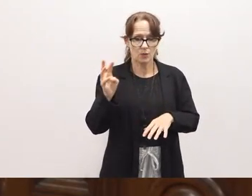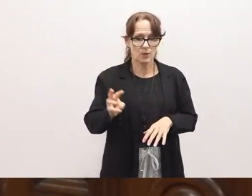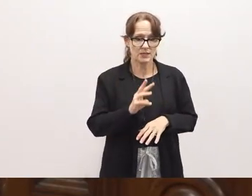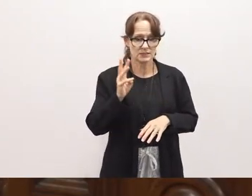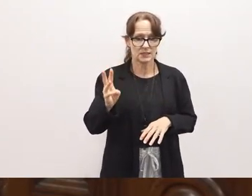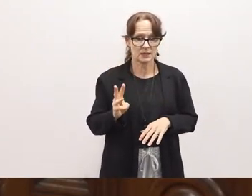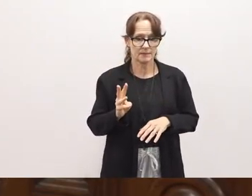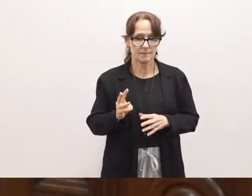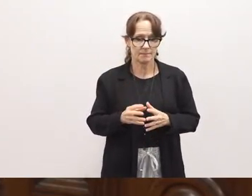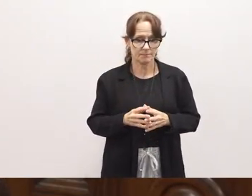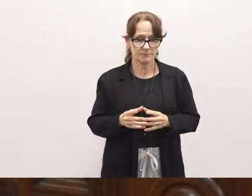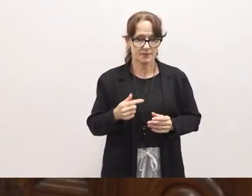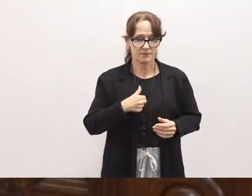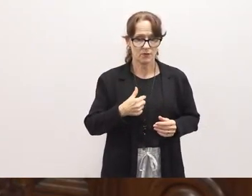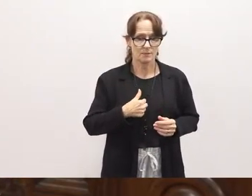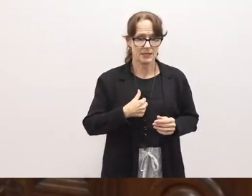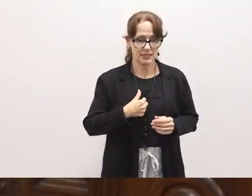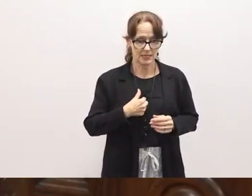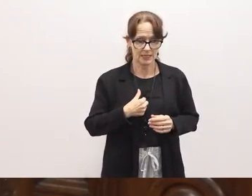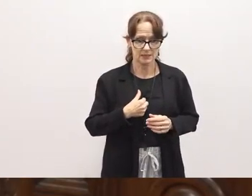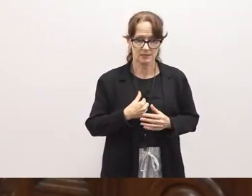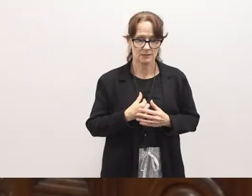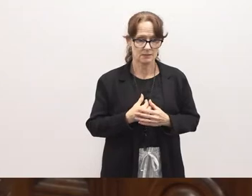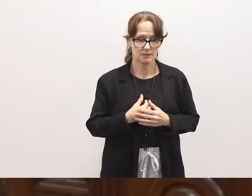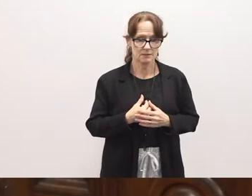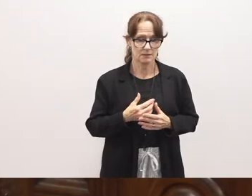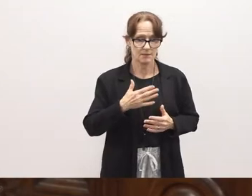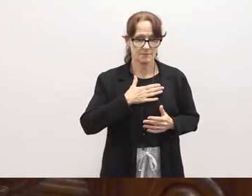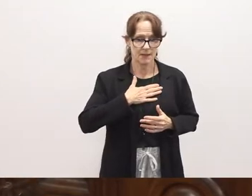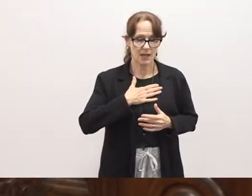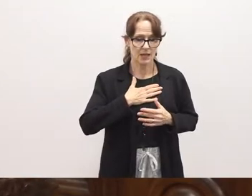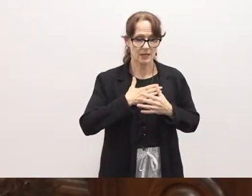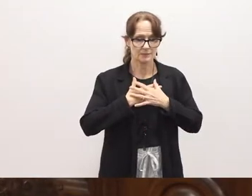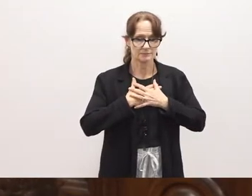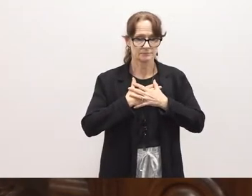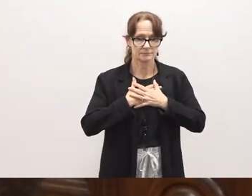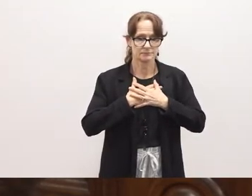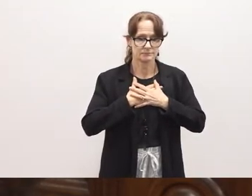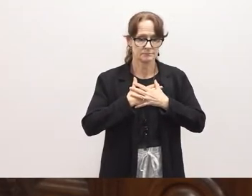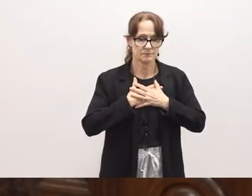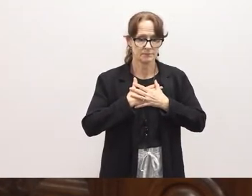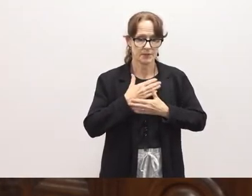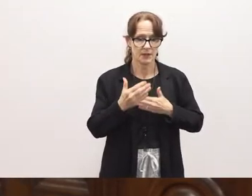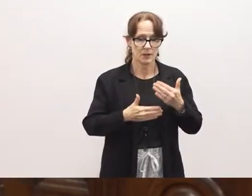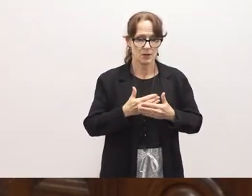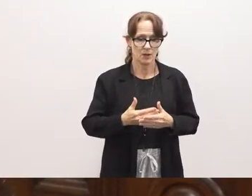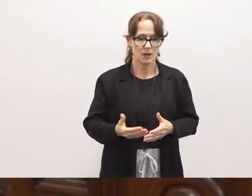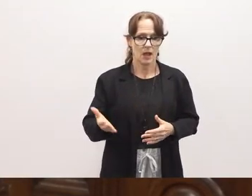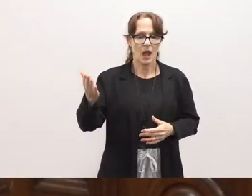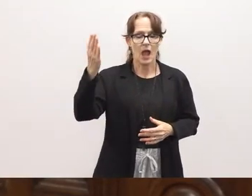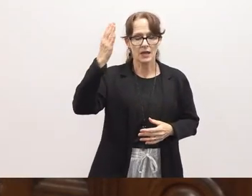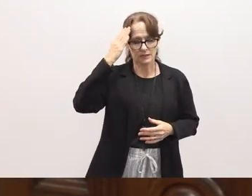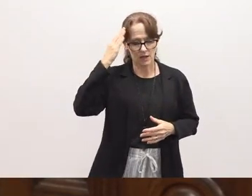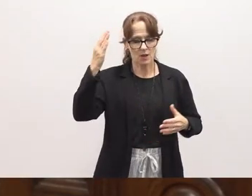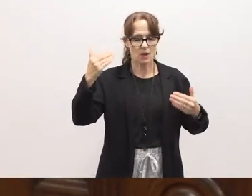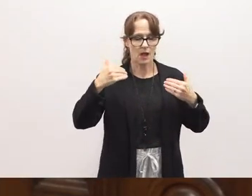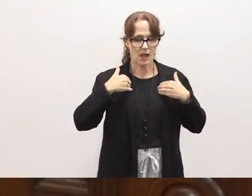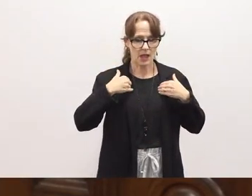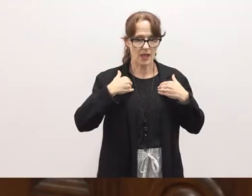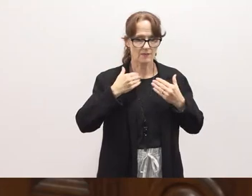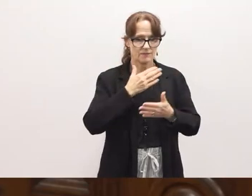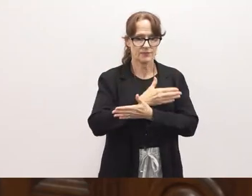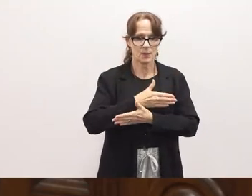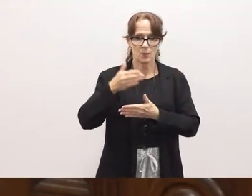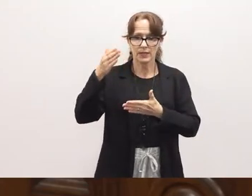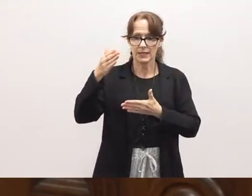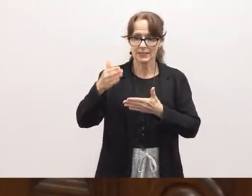Because for me and my own procedure, I know I have a whole